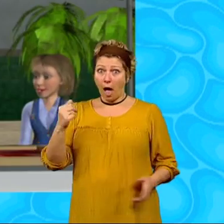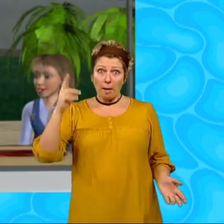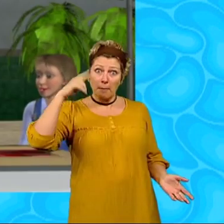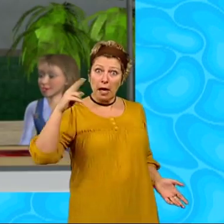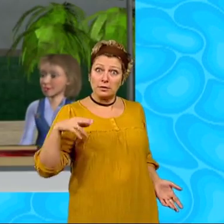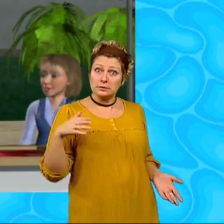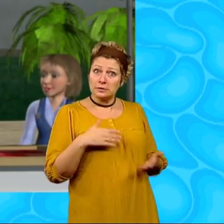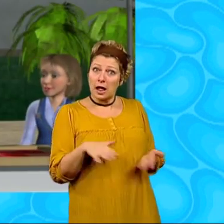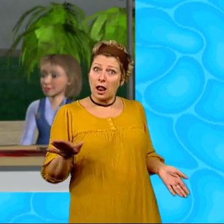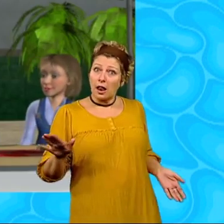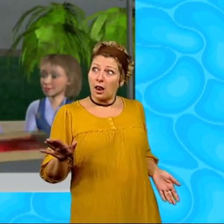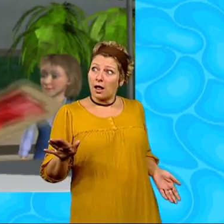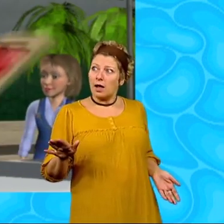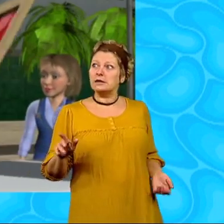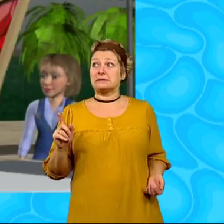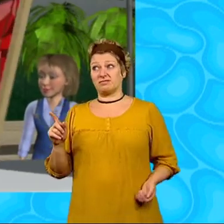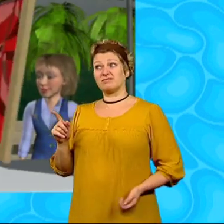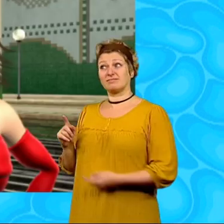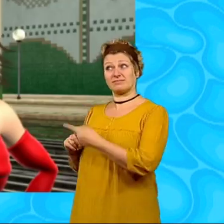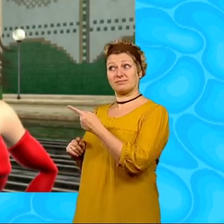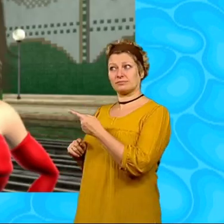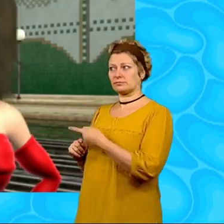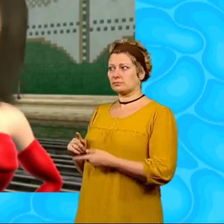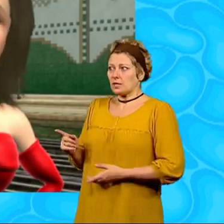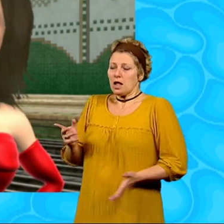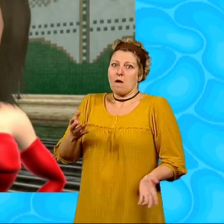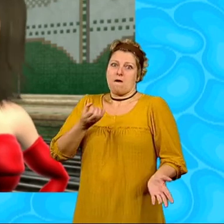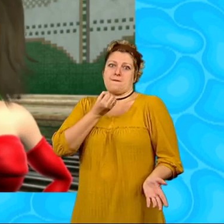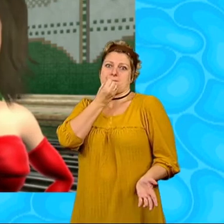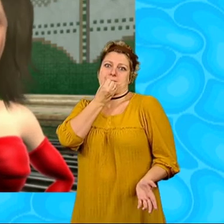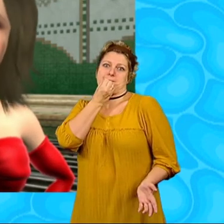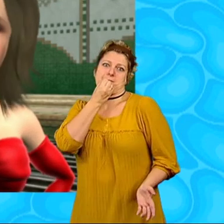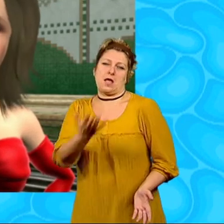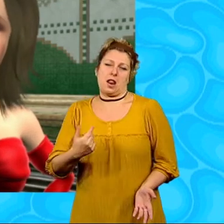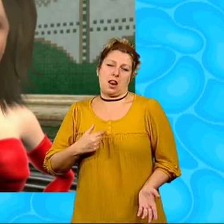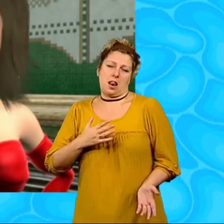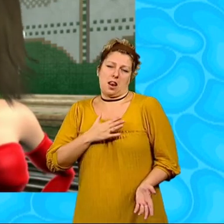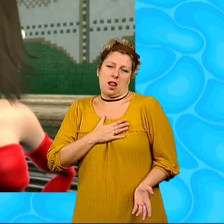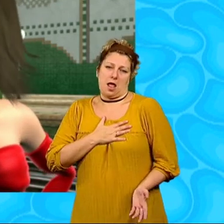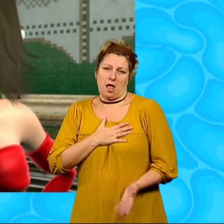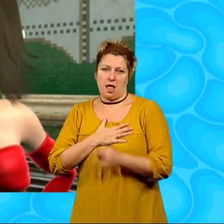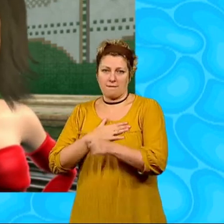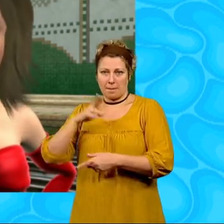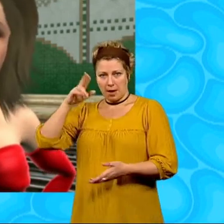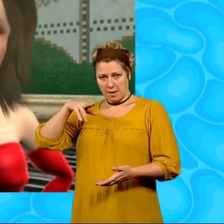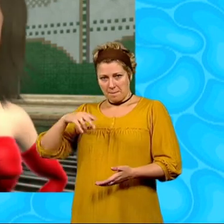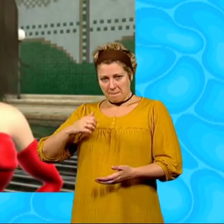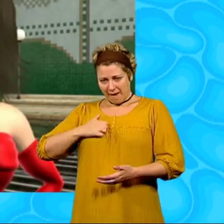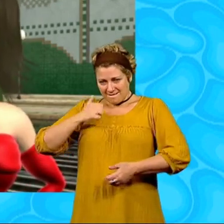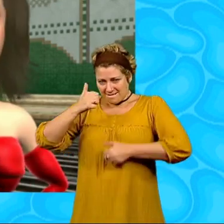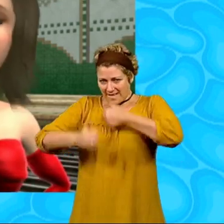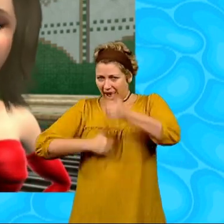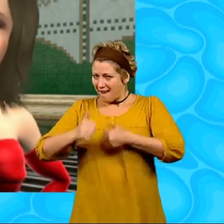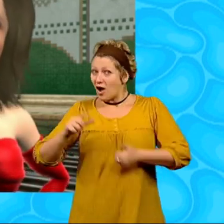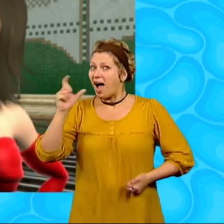Yes, here. Yes, It's fantastic. I love it. And it's my favourite